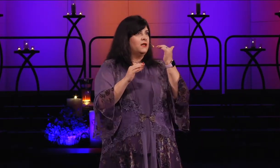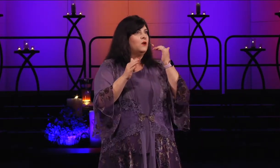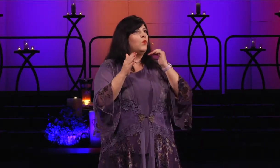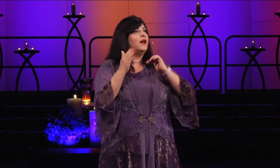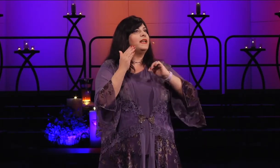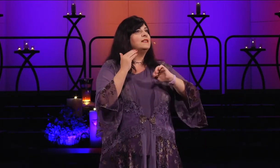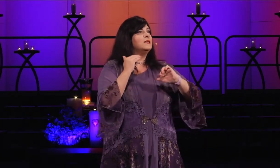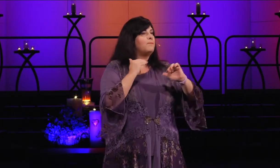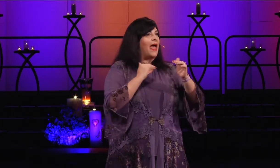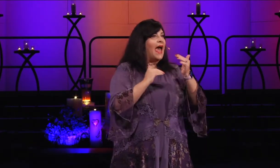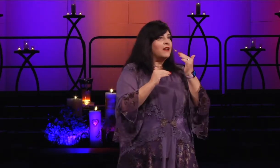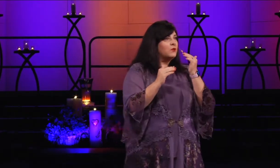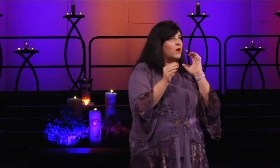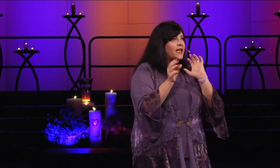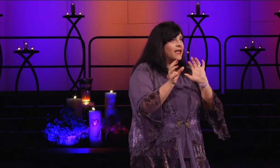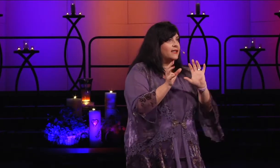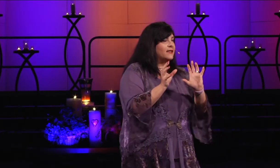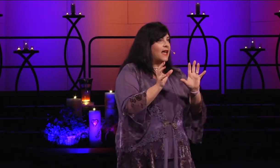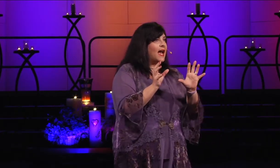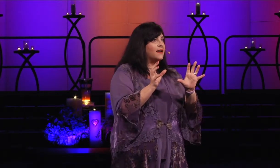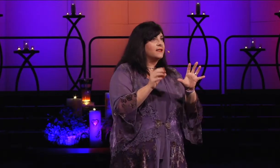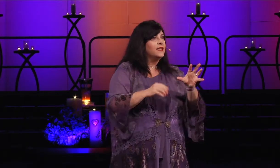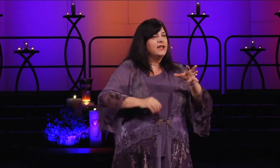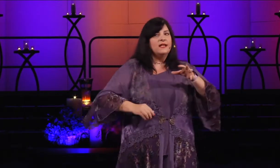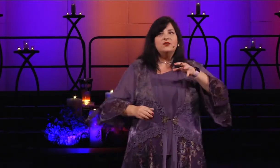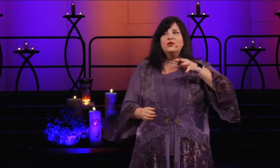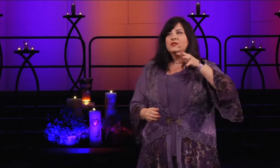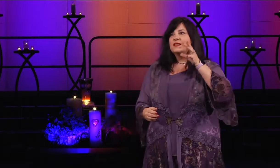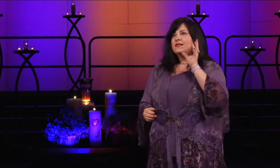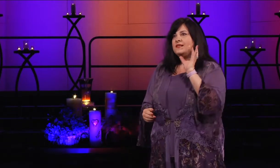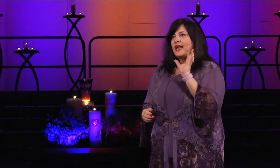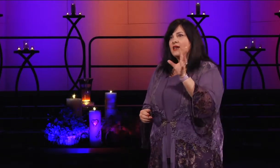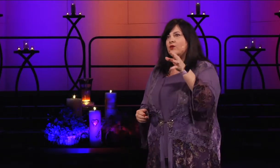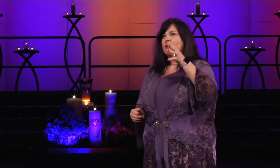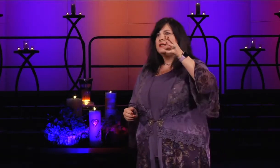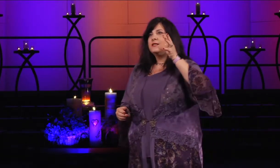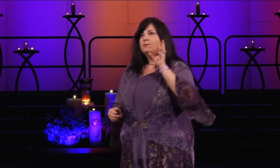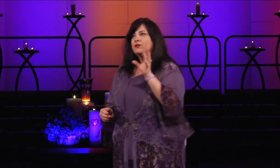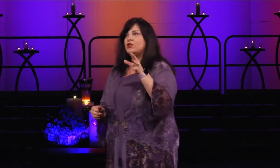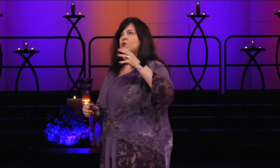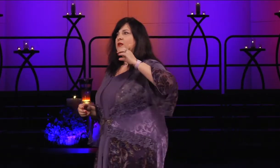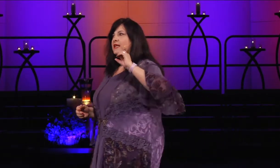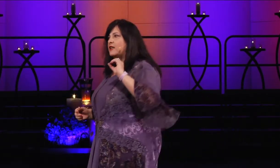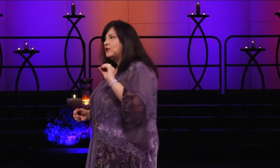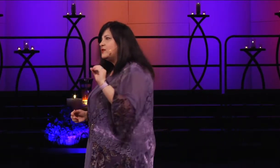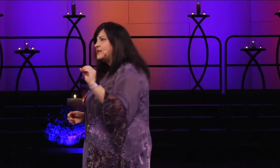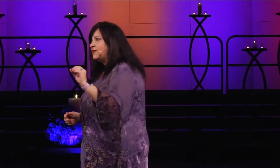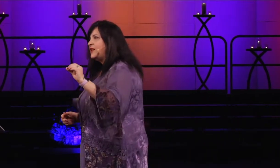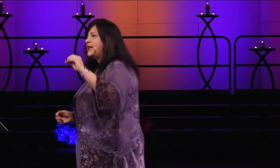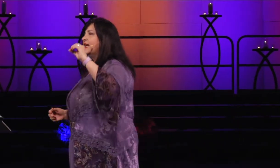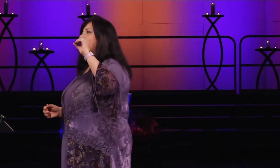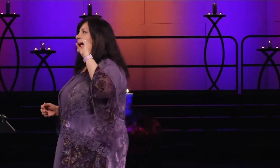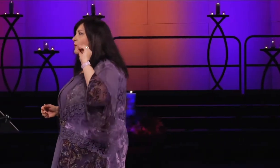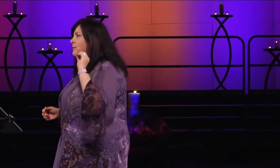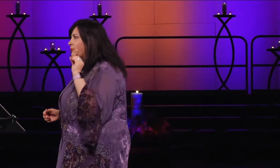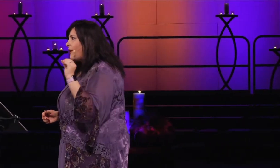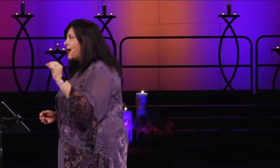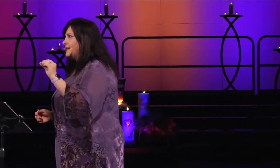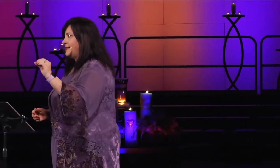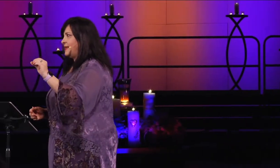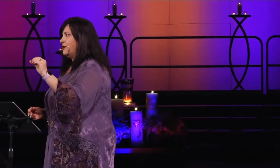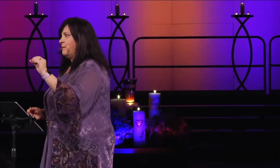people? What is the pathway into that? And so there's a sacred spiritual inclusivity that